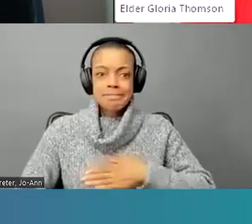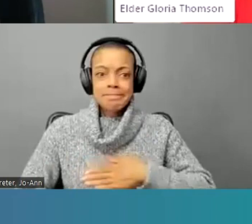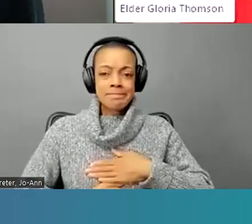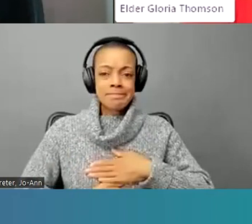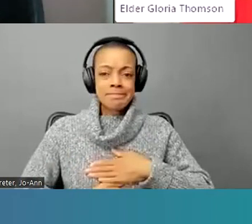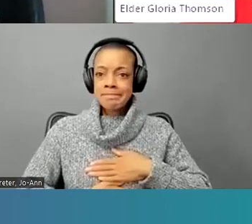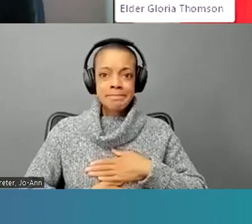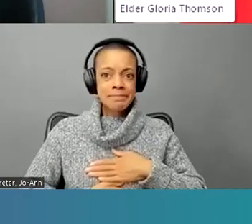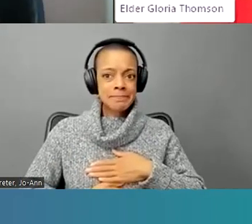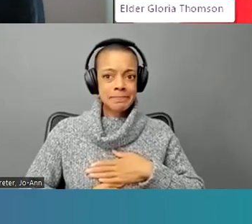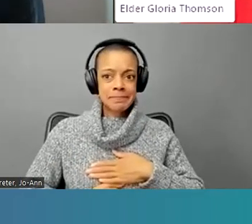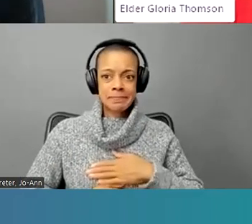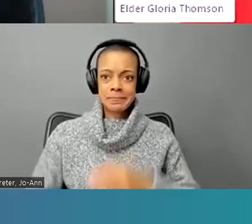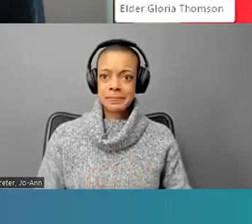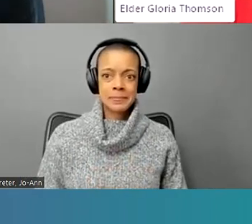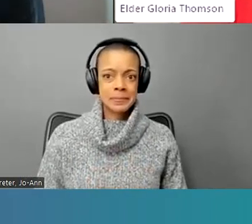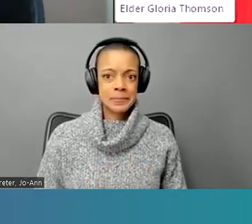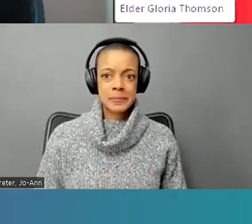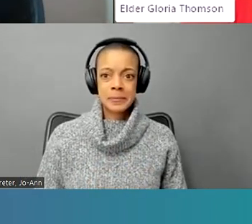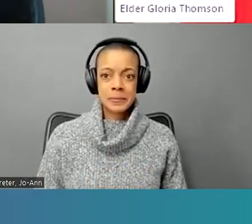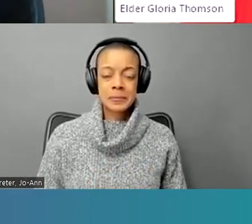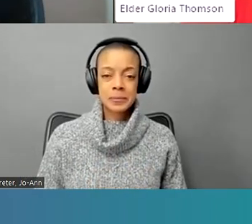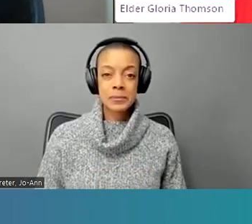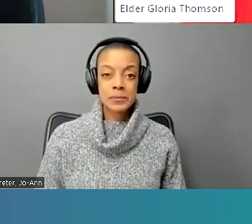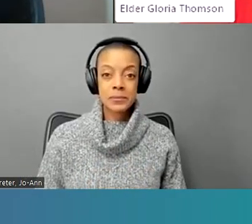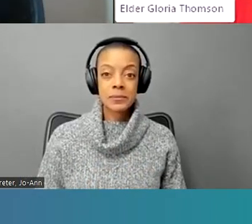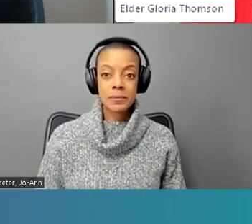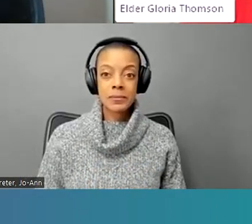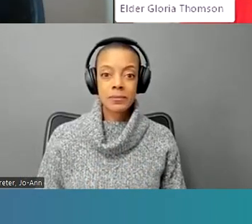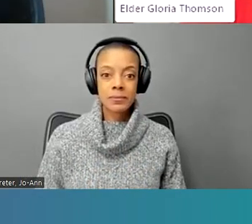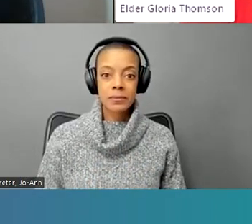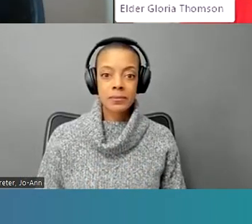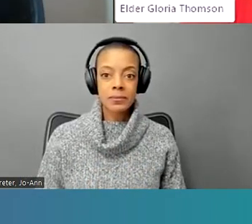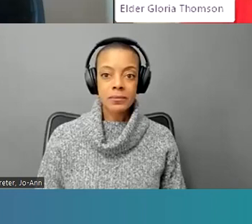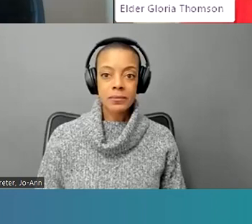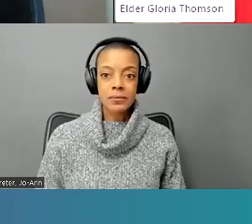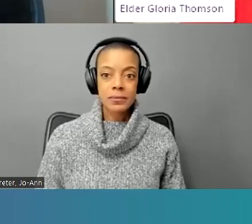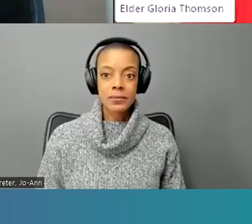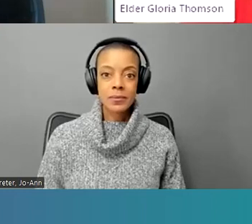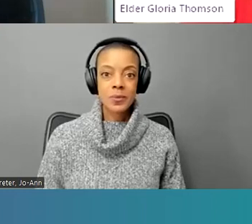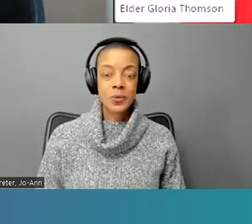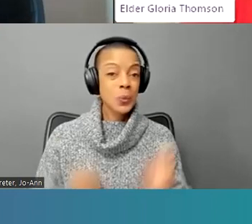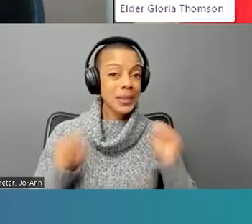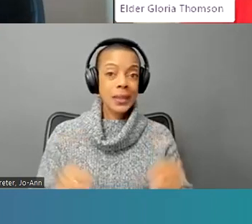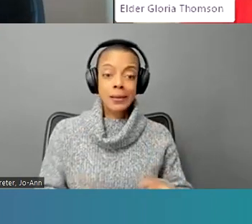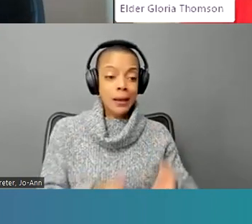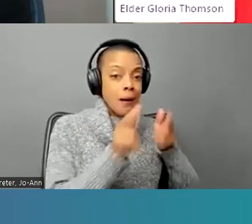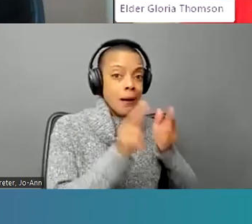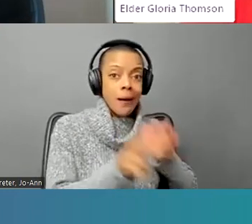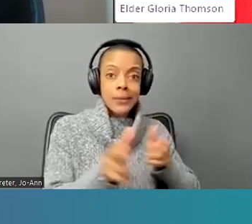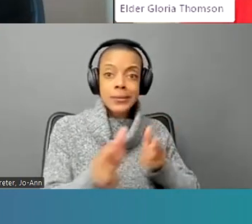We have quotas back home now to hunt what we can hunt,